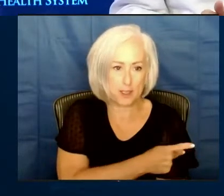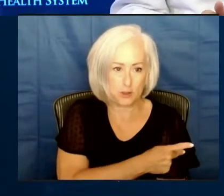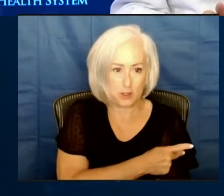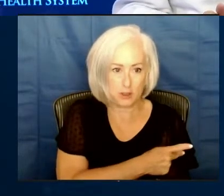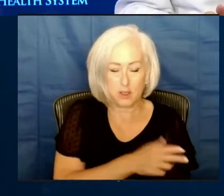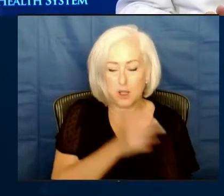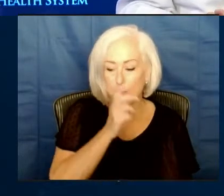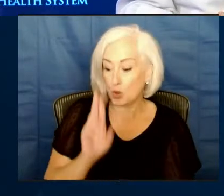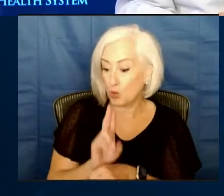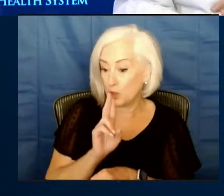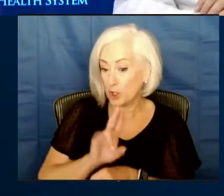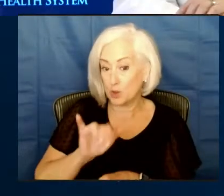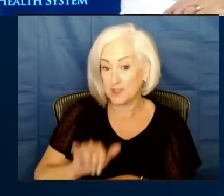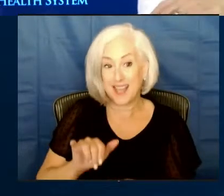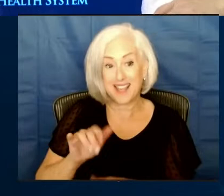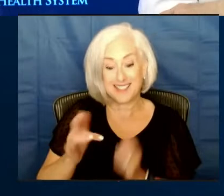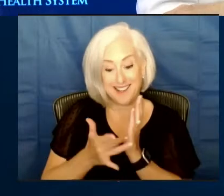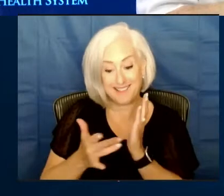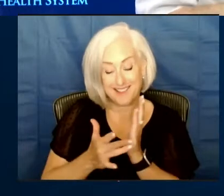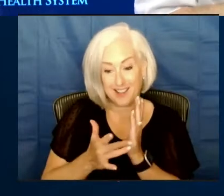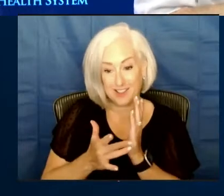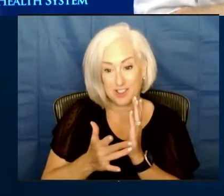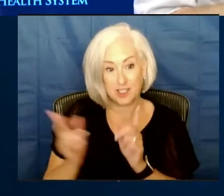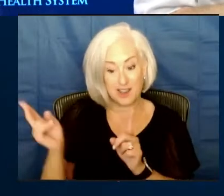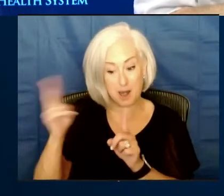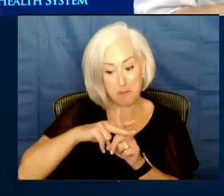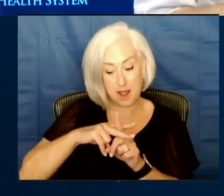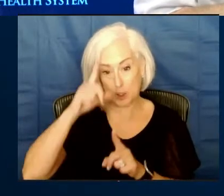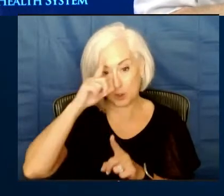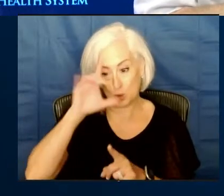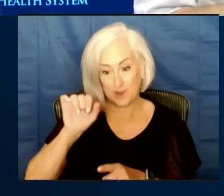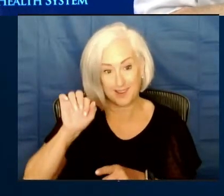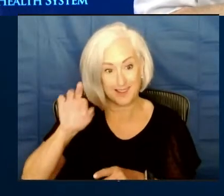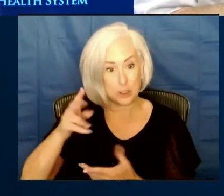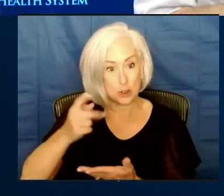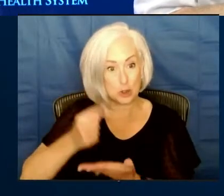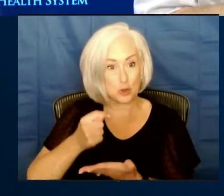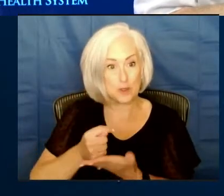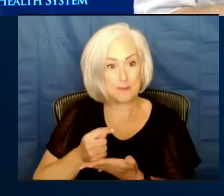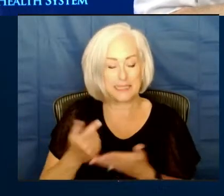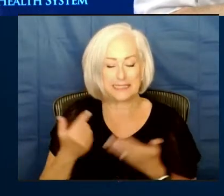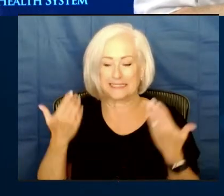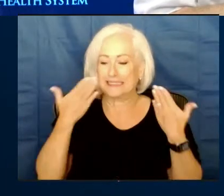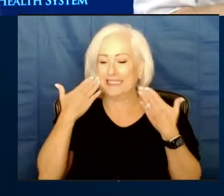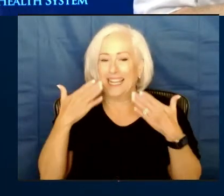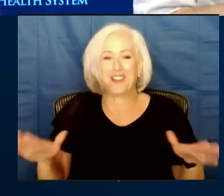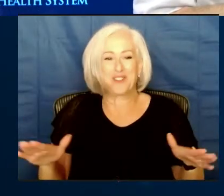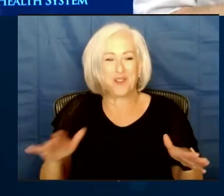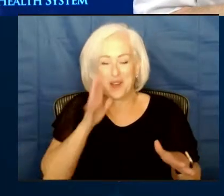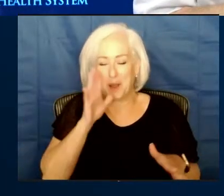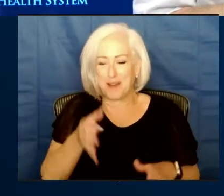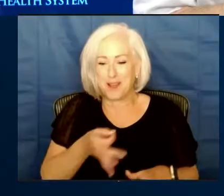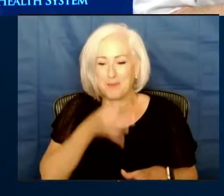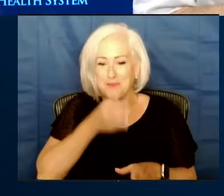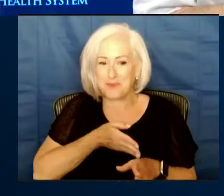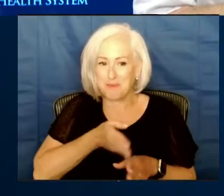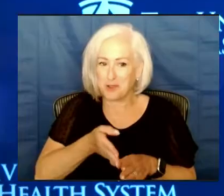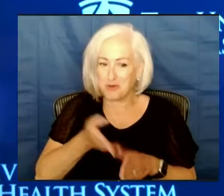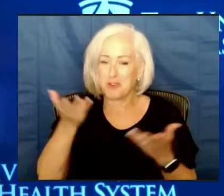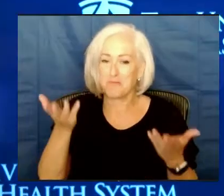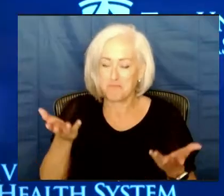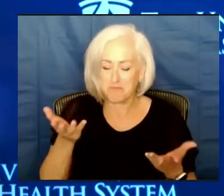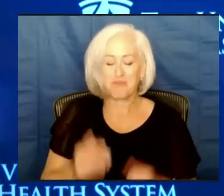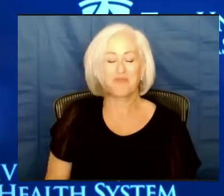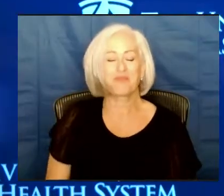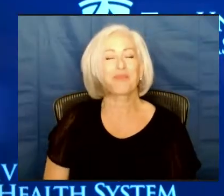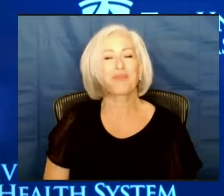cancer? I don't know about that one. That's beyond my jurisprudence, so to speak. I think so. All right. Hey, we're